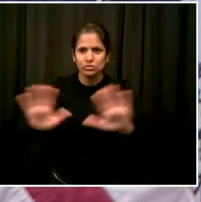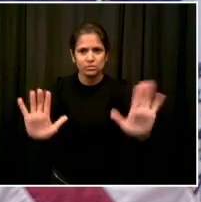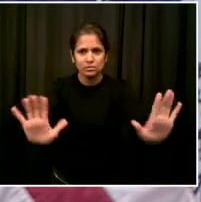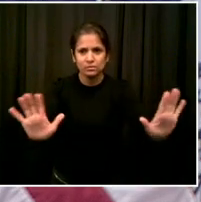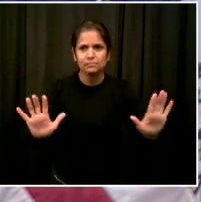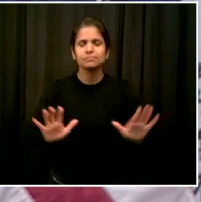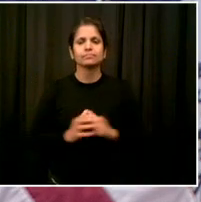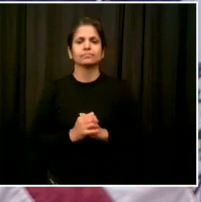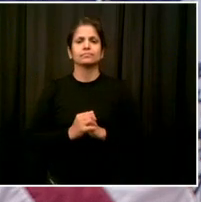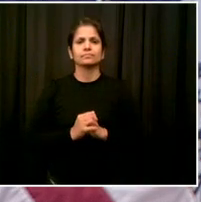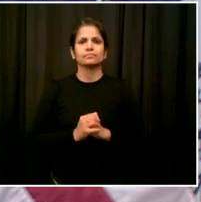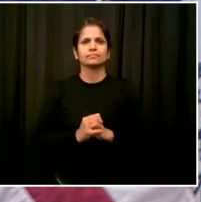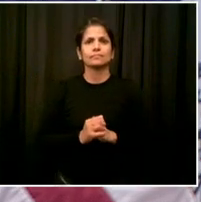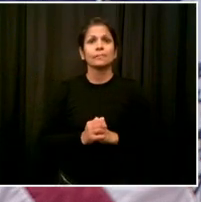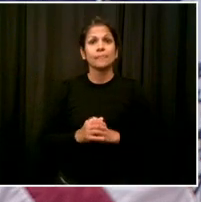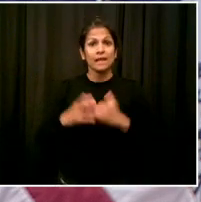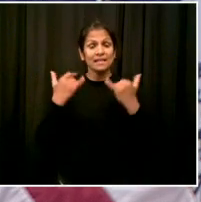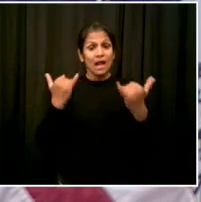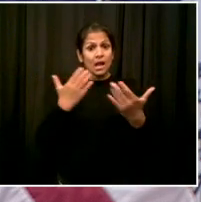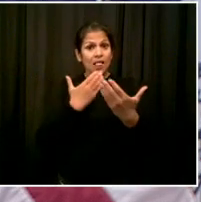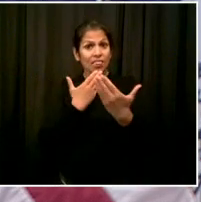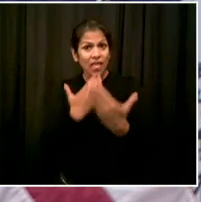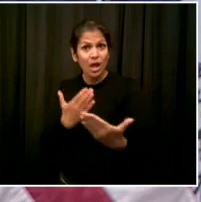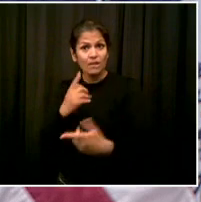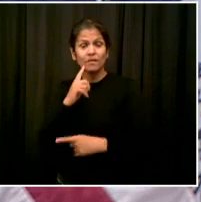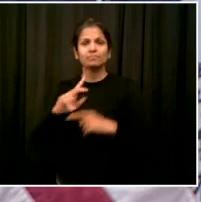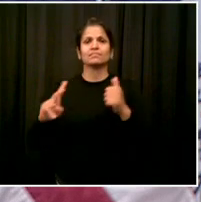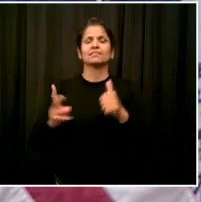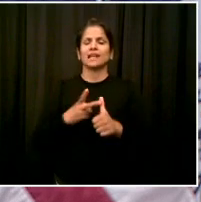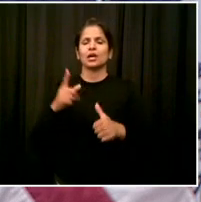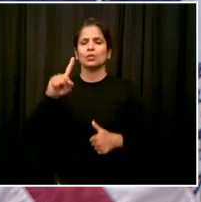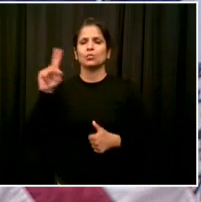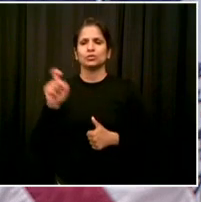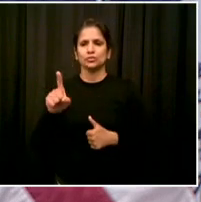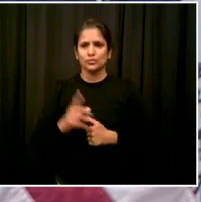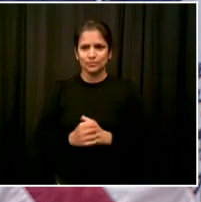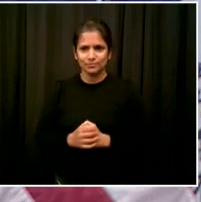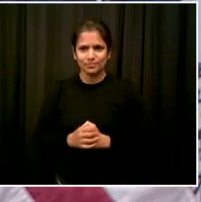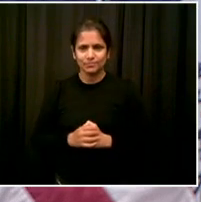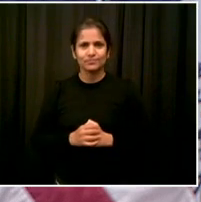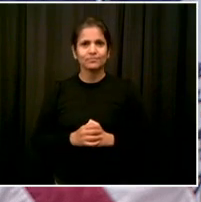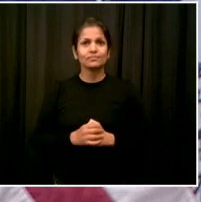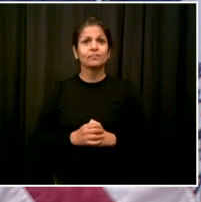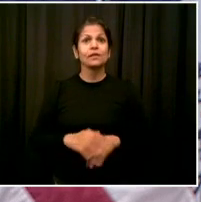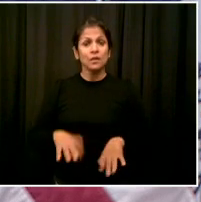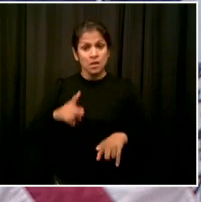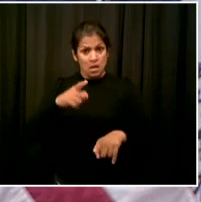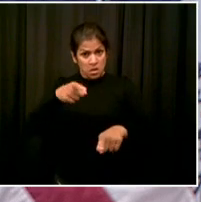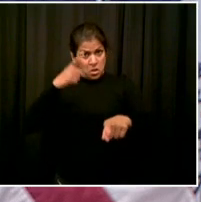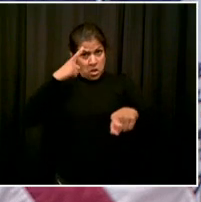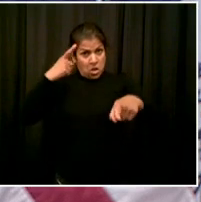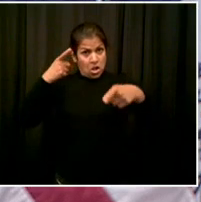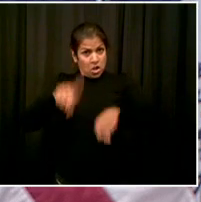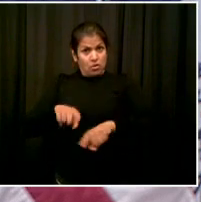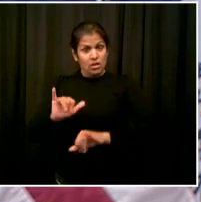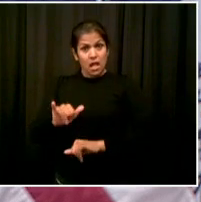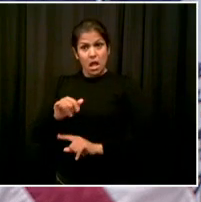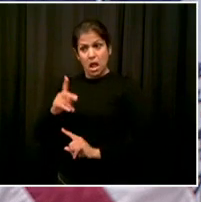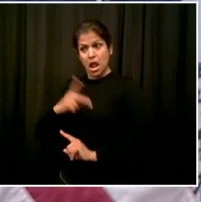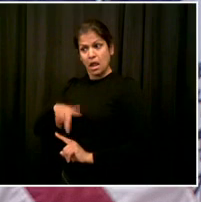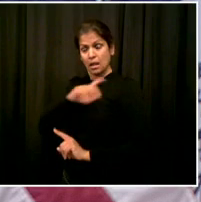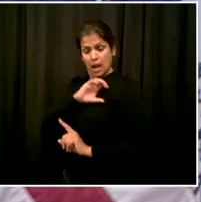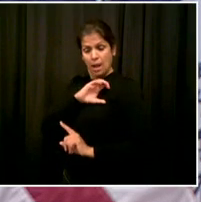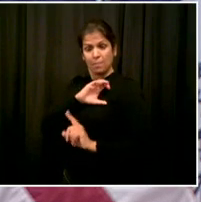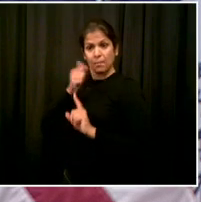Okay, thank you. And then on a different topic, I wonder if you agree with Commissioner Shea, who testified before Attorney General